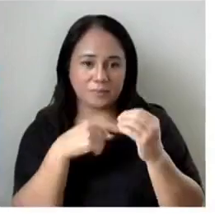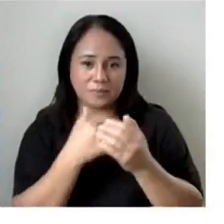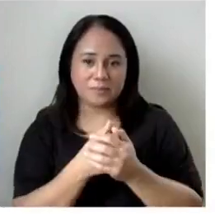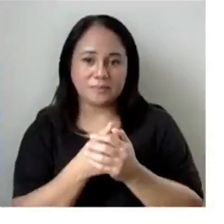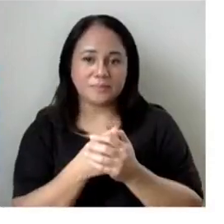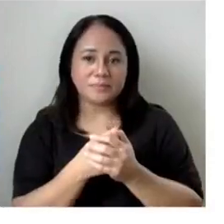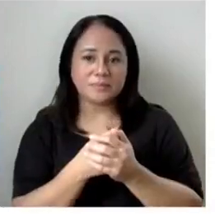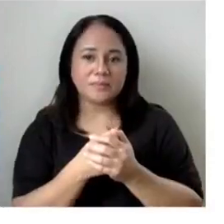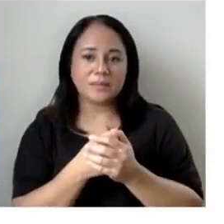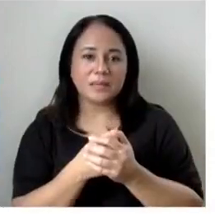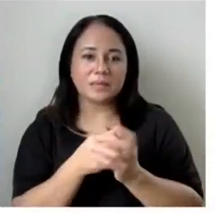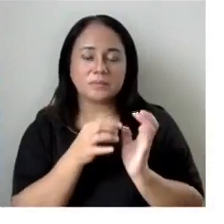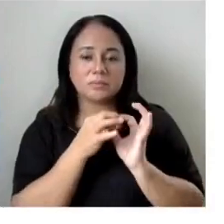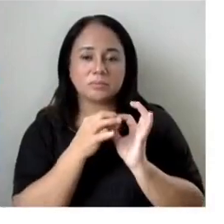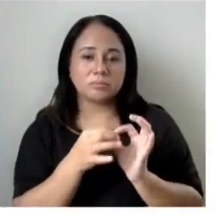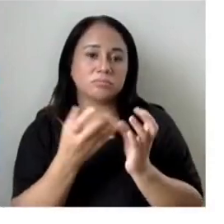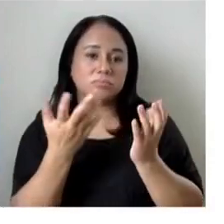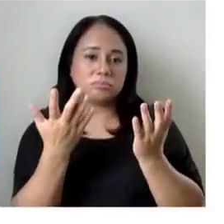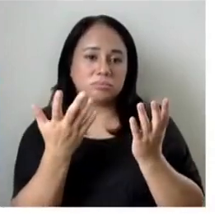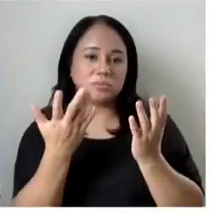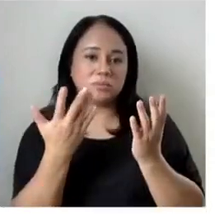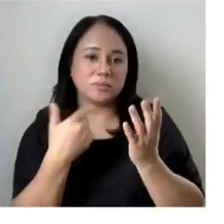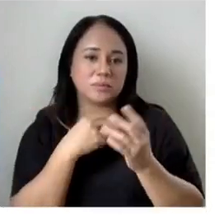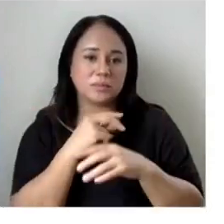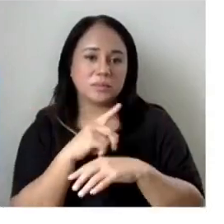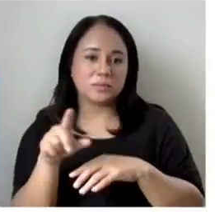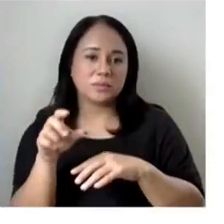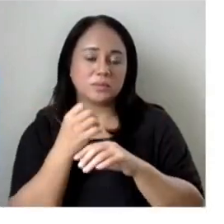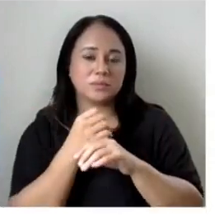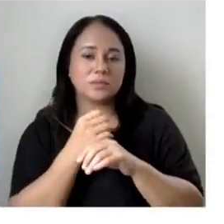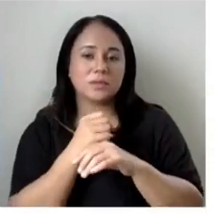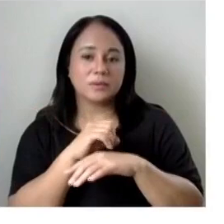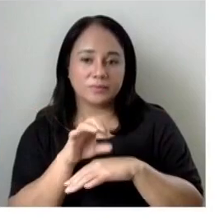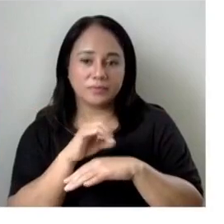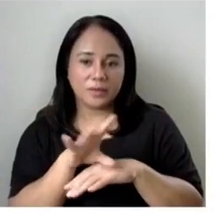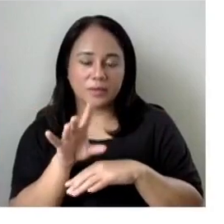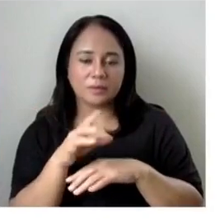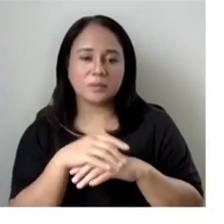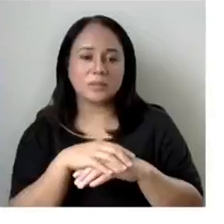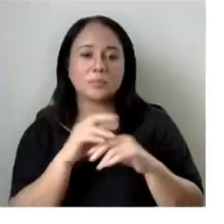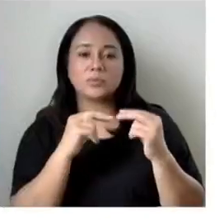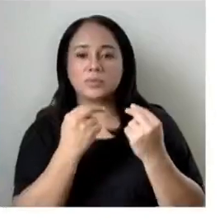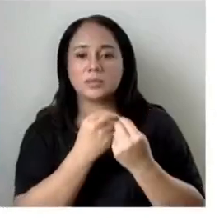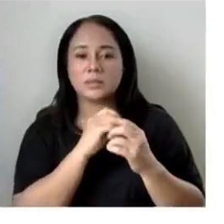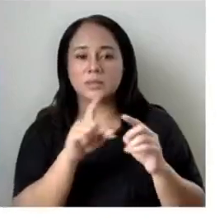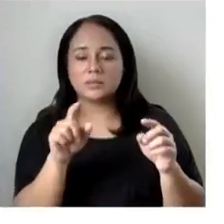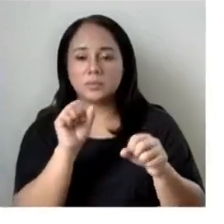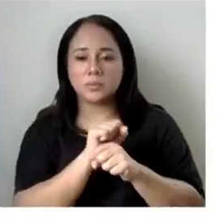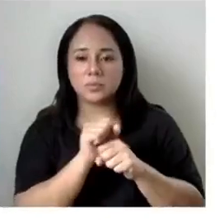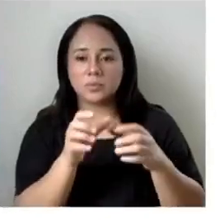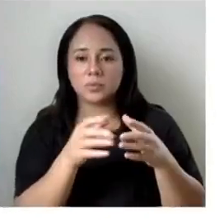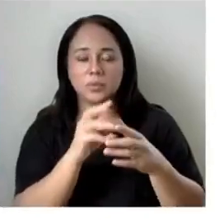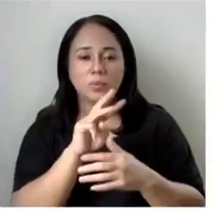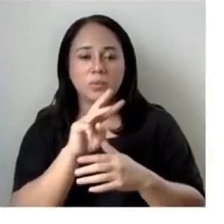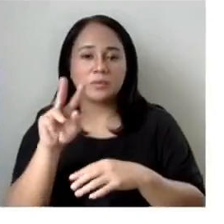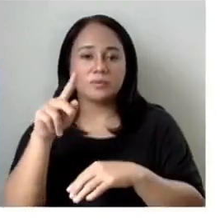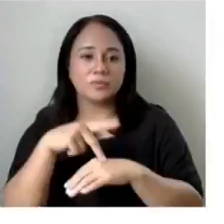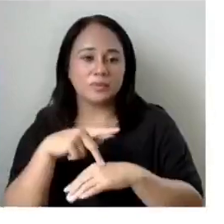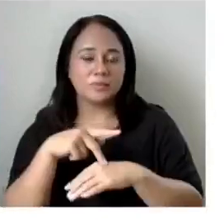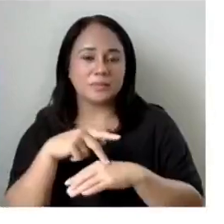as relayed to me by the National Security Advisor, the position of the National Task Force West Philippine Sea,